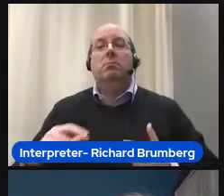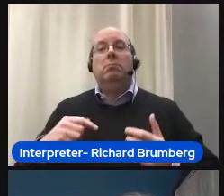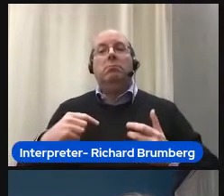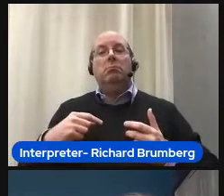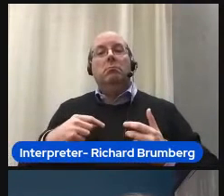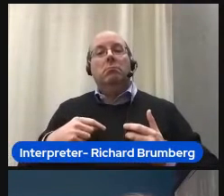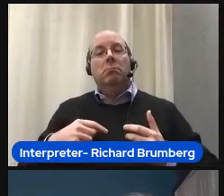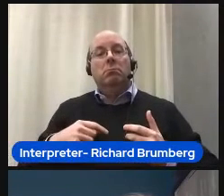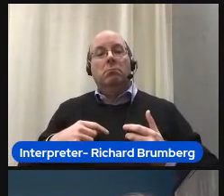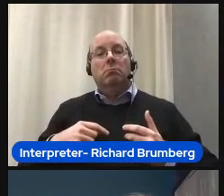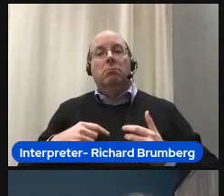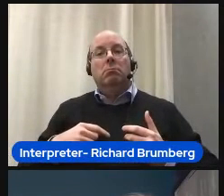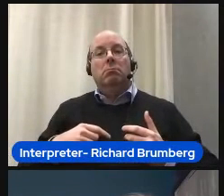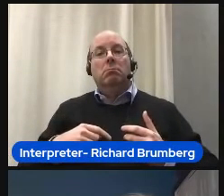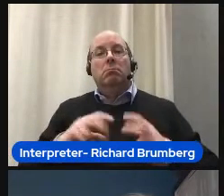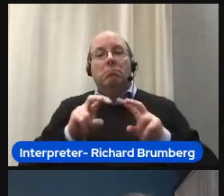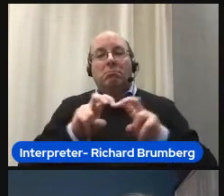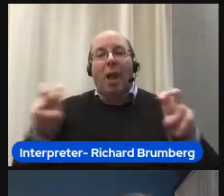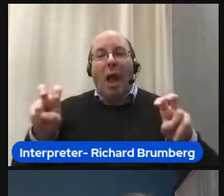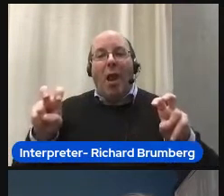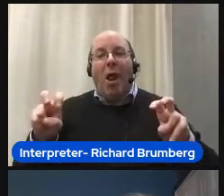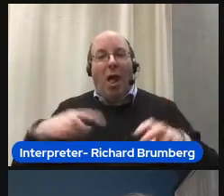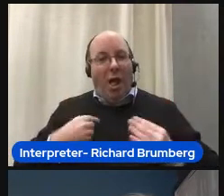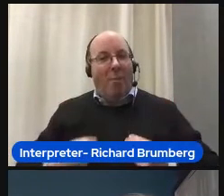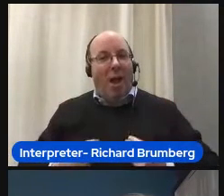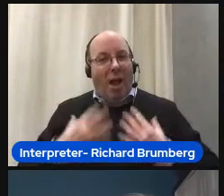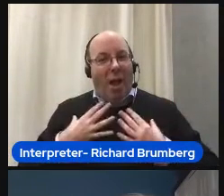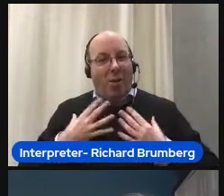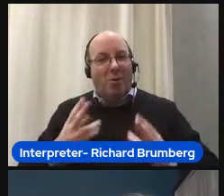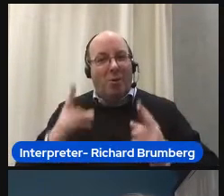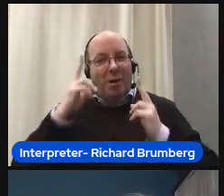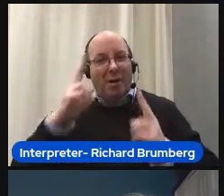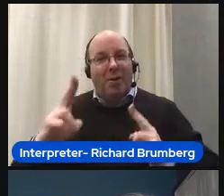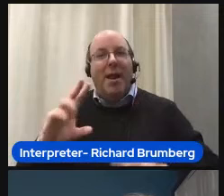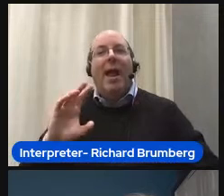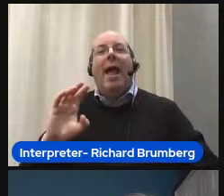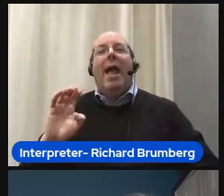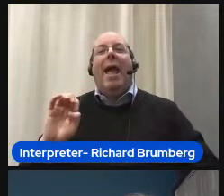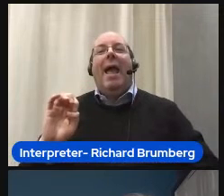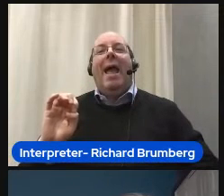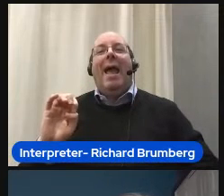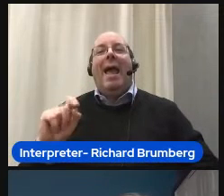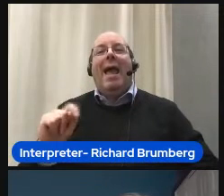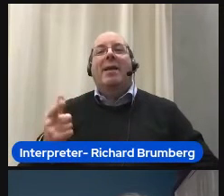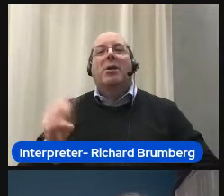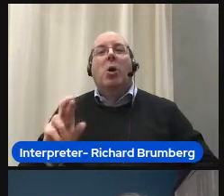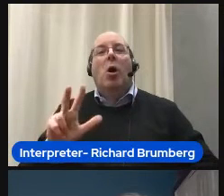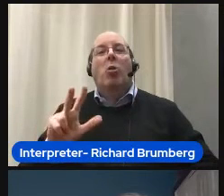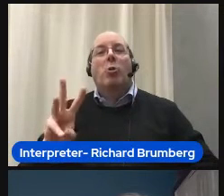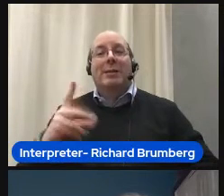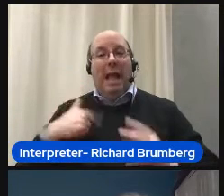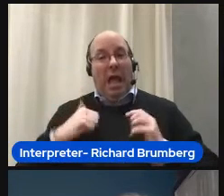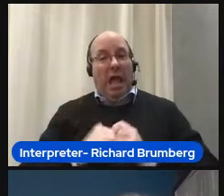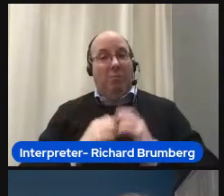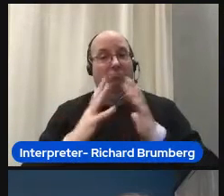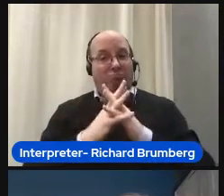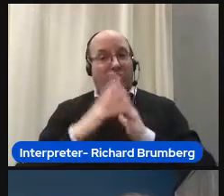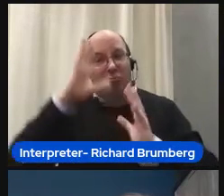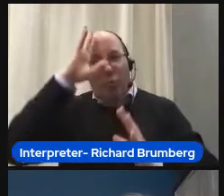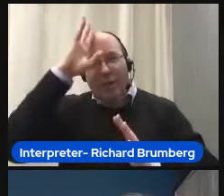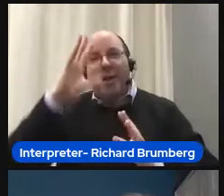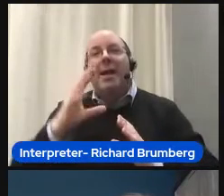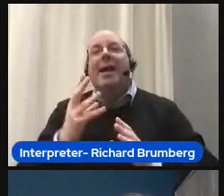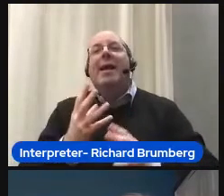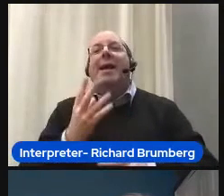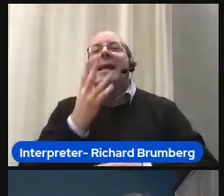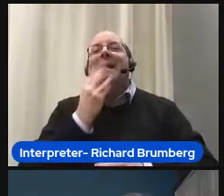panel of organizations. And I represent Etgar 36. I created Etgar 36. Etgar is the Hebrew